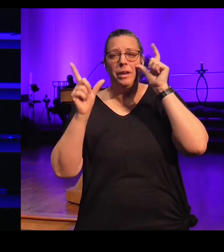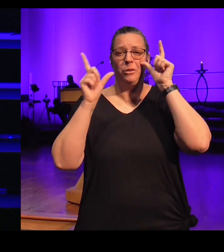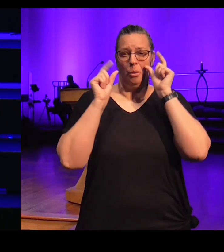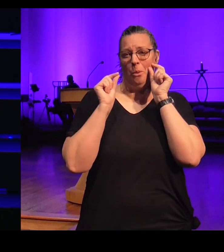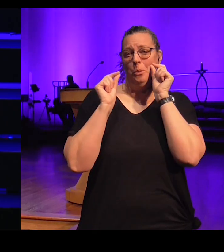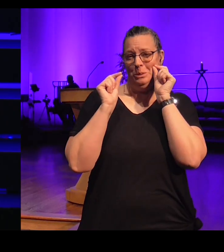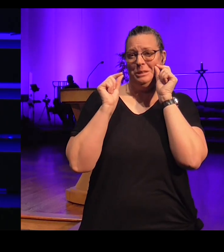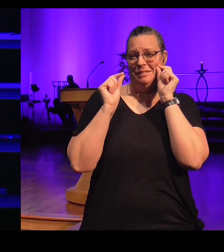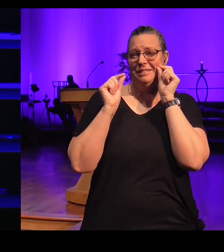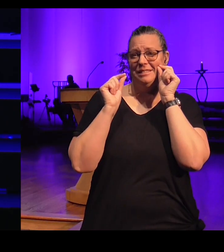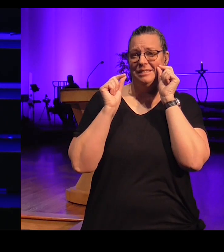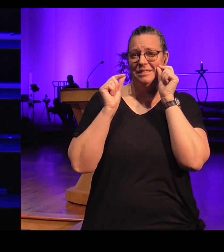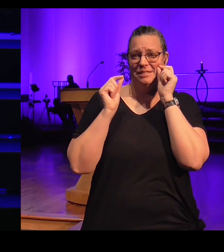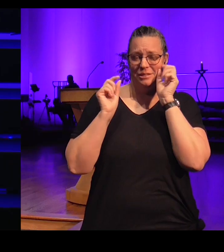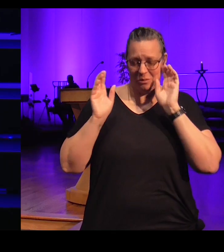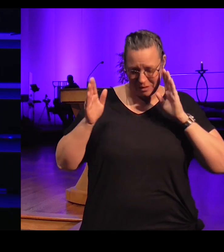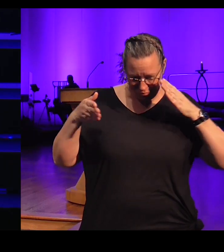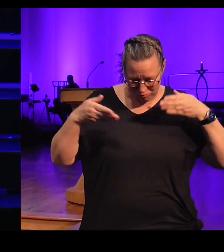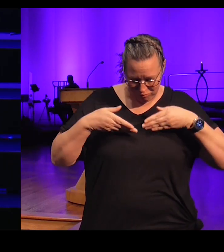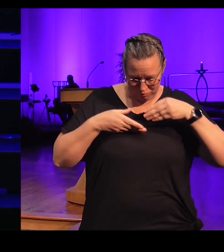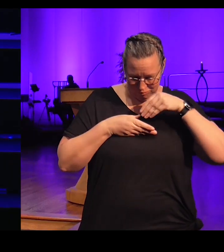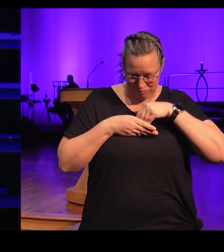eyes and go inside.